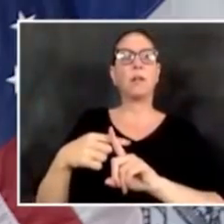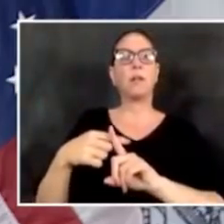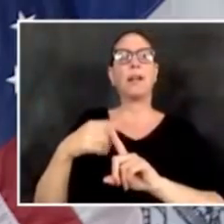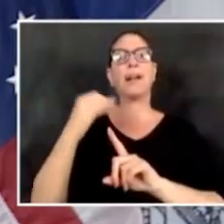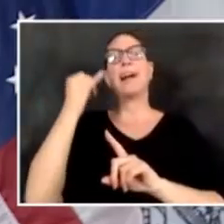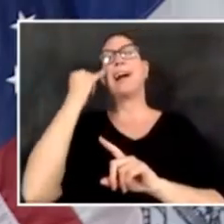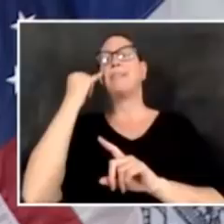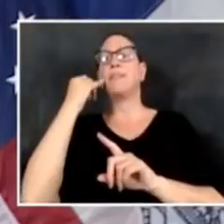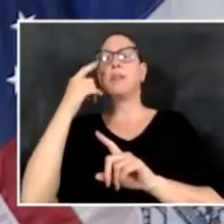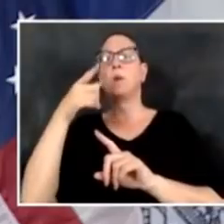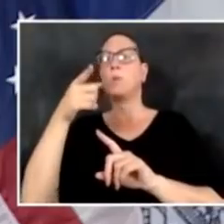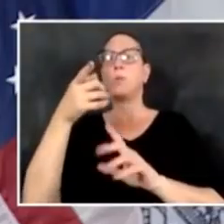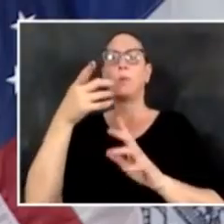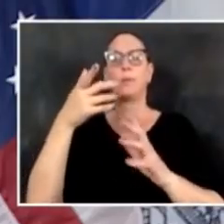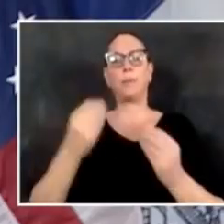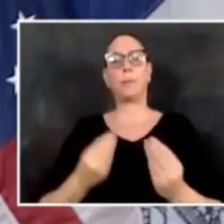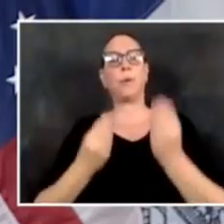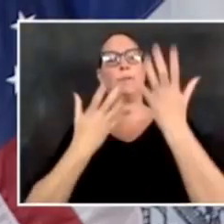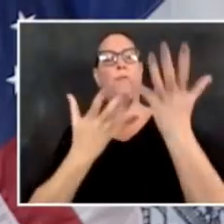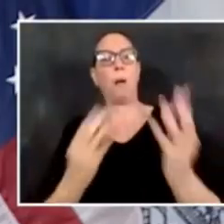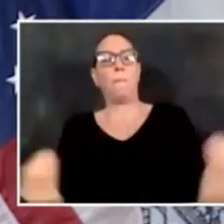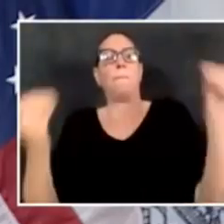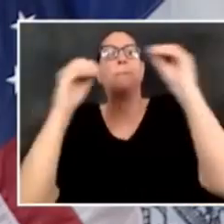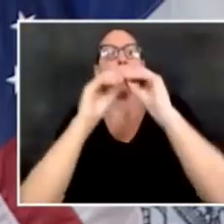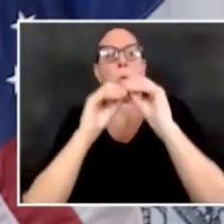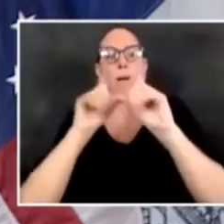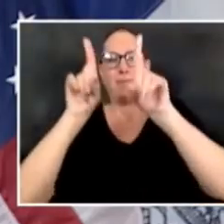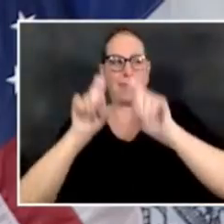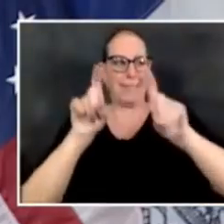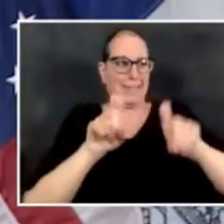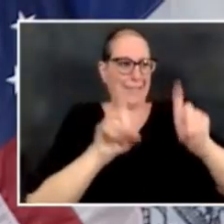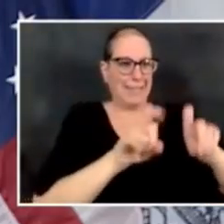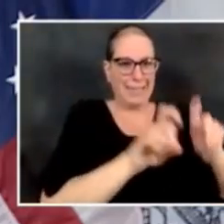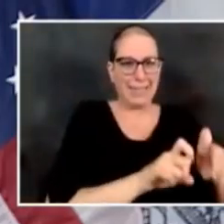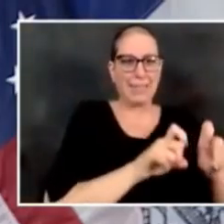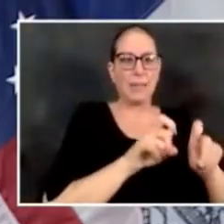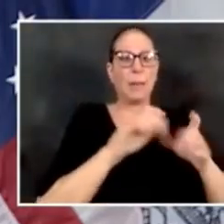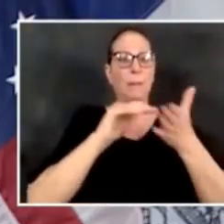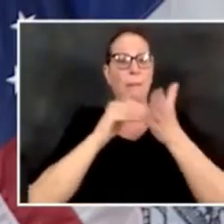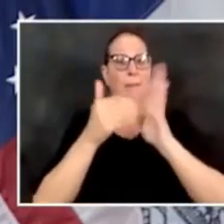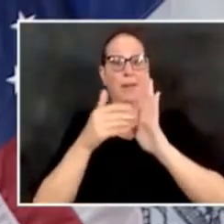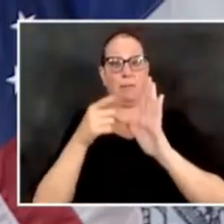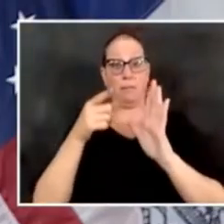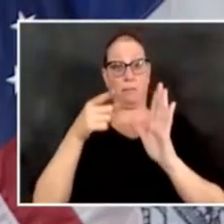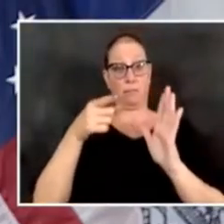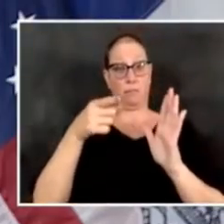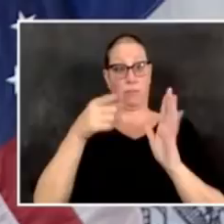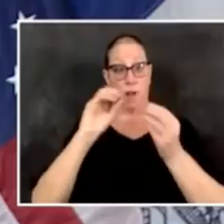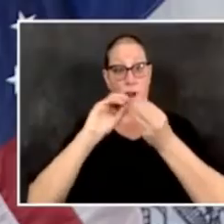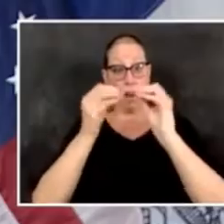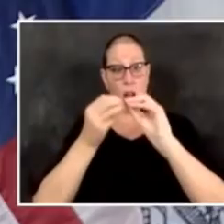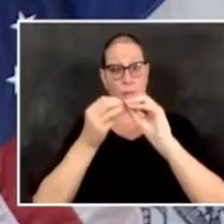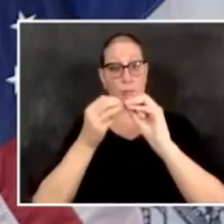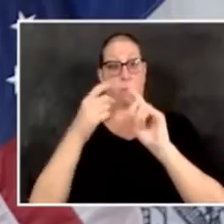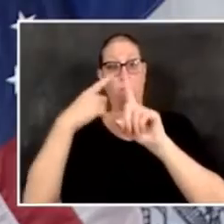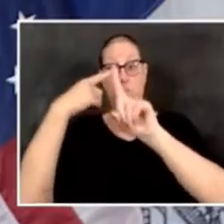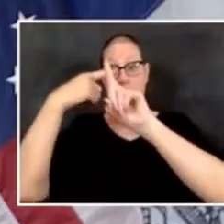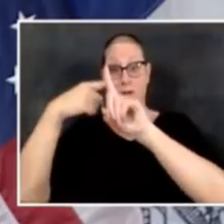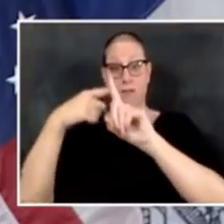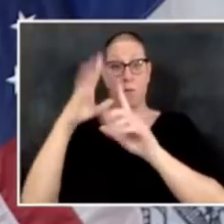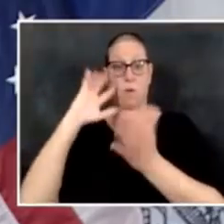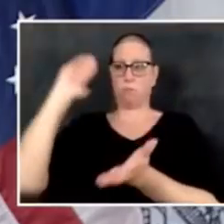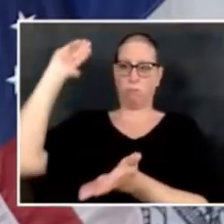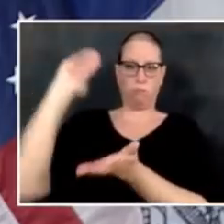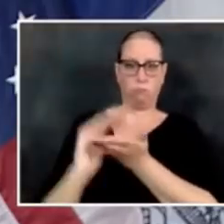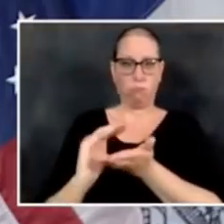the percentage will be? So why would that be an indicator of progress? I mean, if you're testing